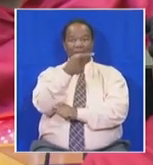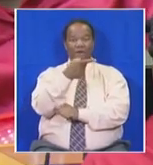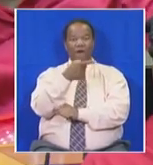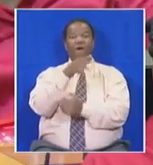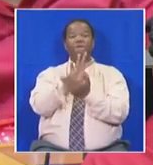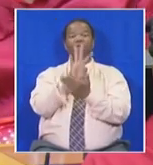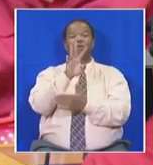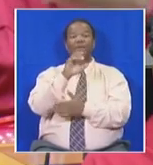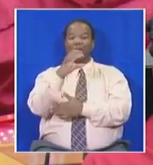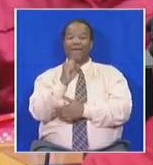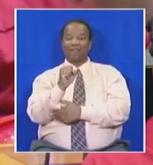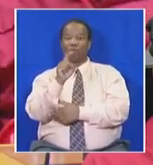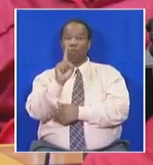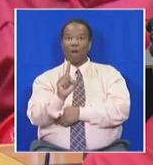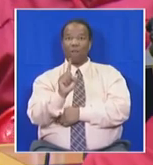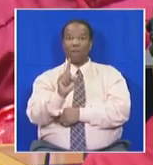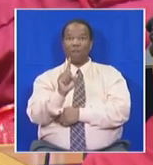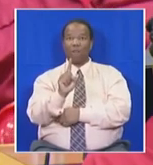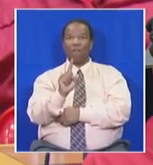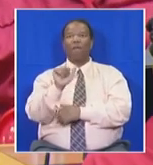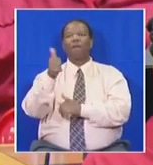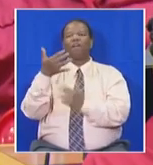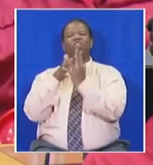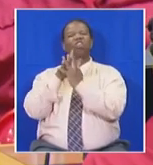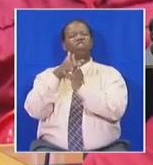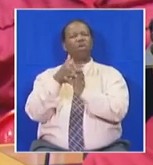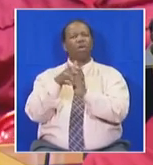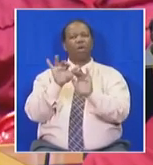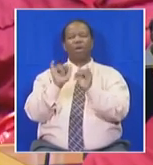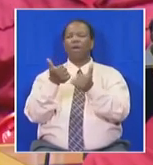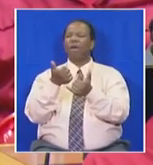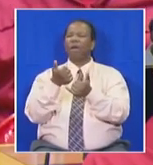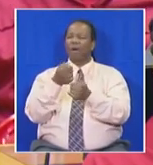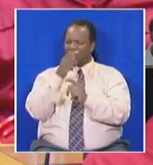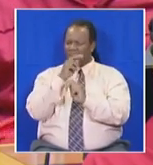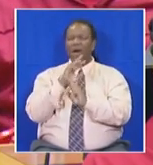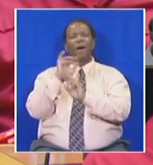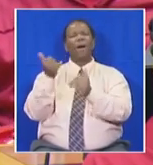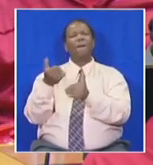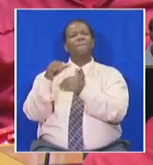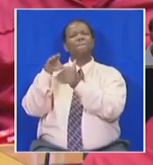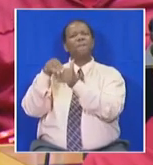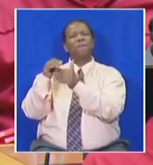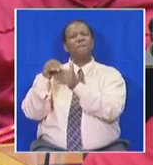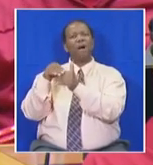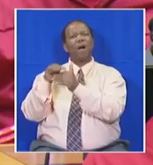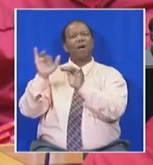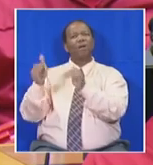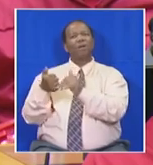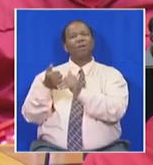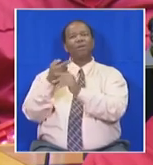No. and Honorable 14 Gardee, UB. just hold your horses. Honorable member, I have recognized Honorable